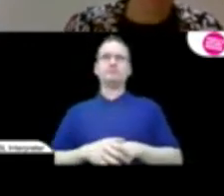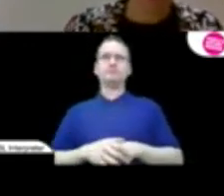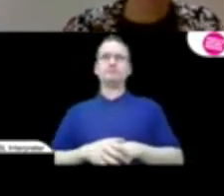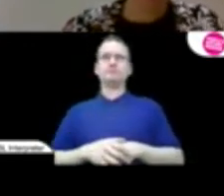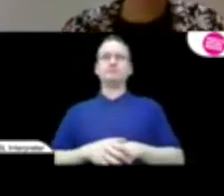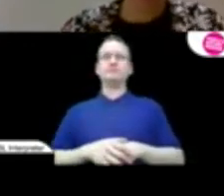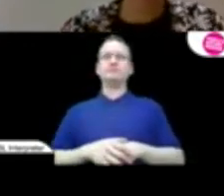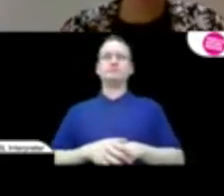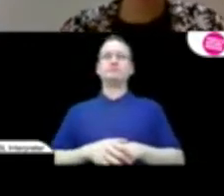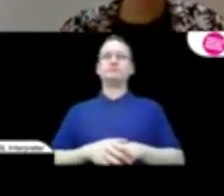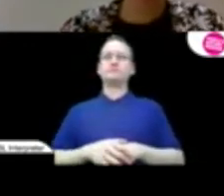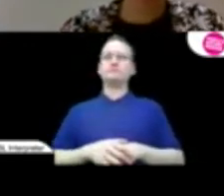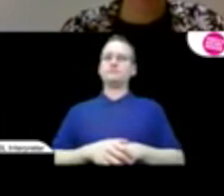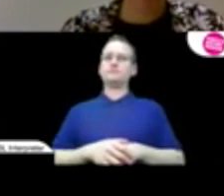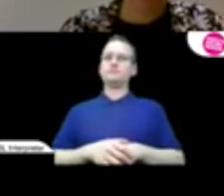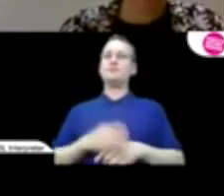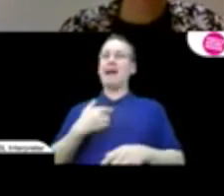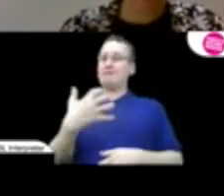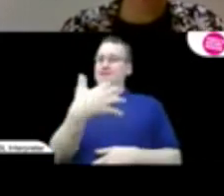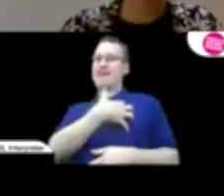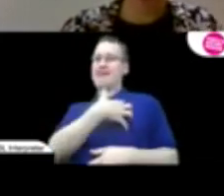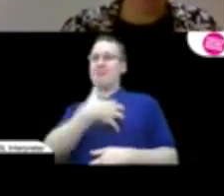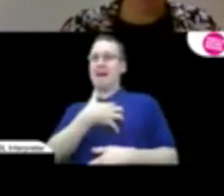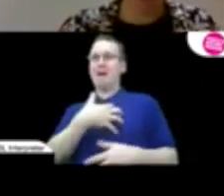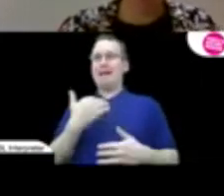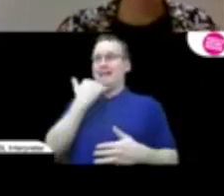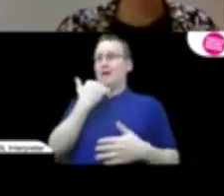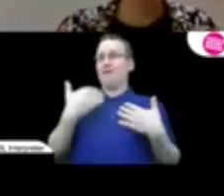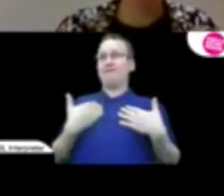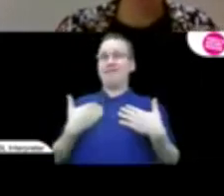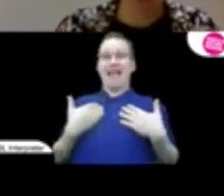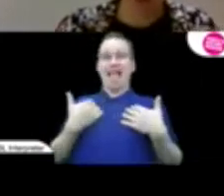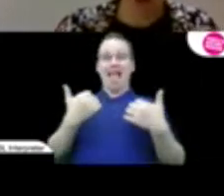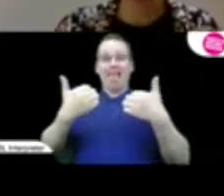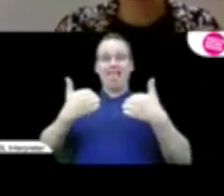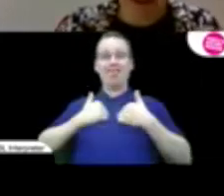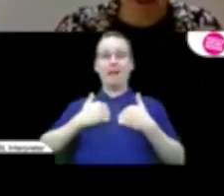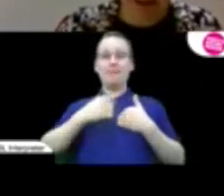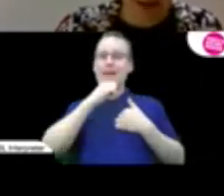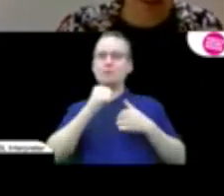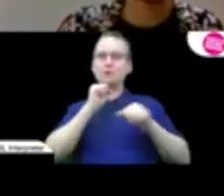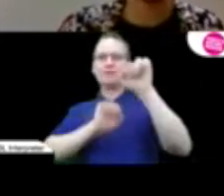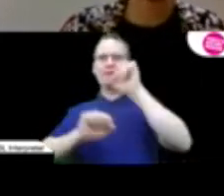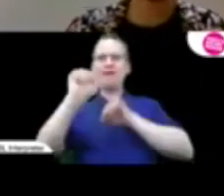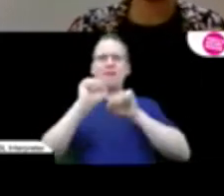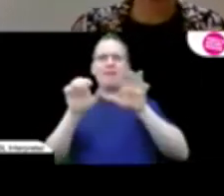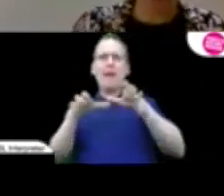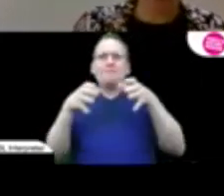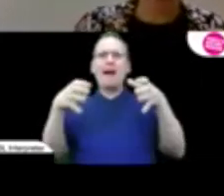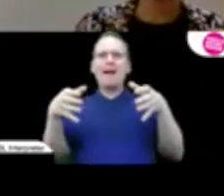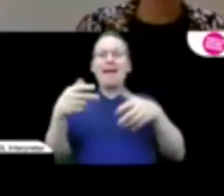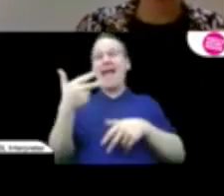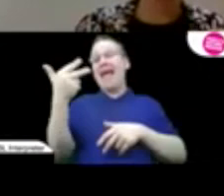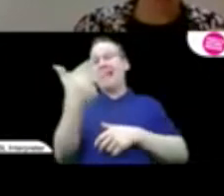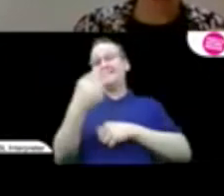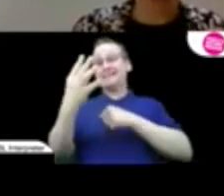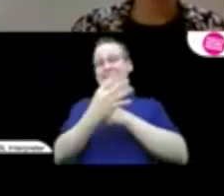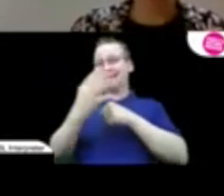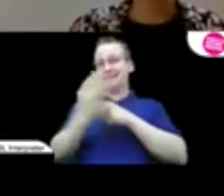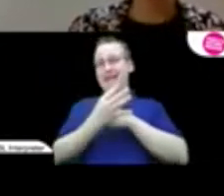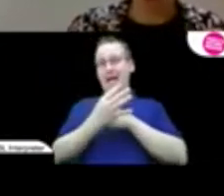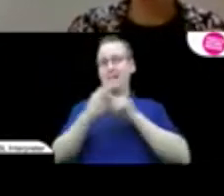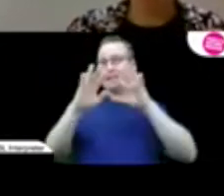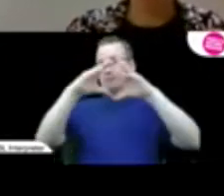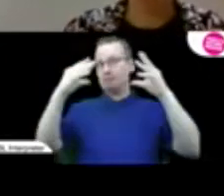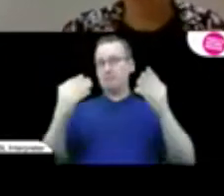and there were real fears about having enough healthy men to defend the empire. In 1899, the majority of men trying to